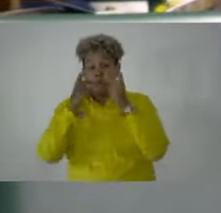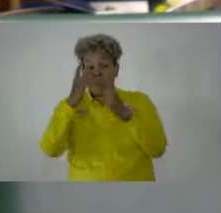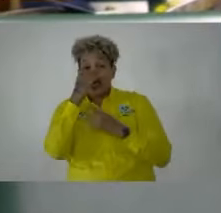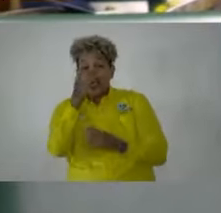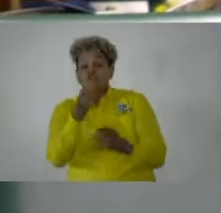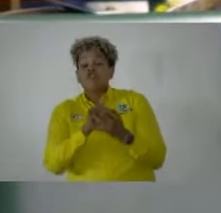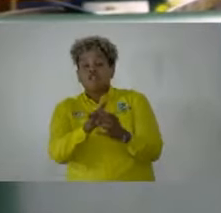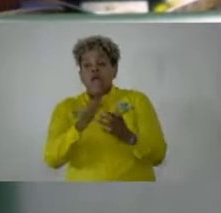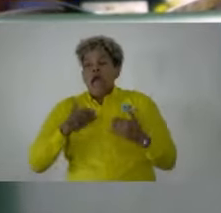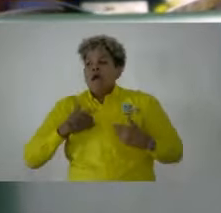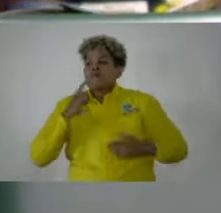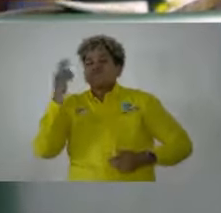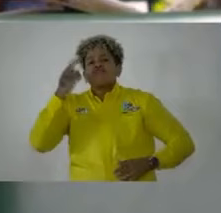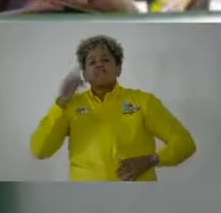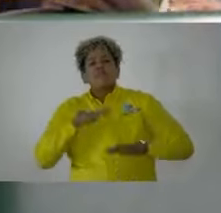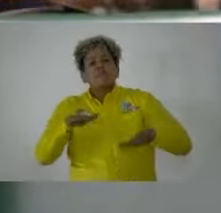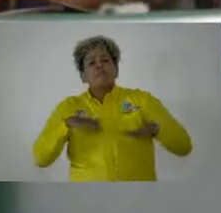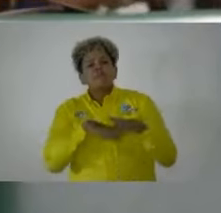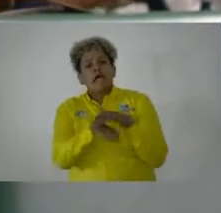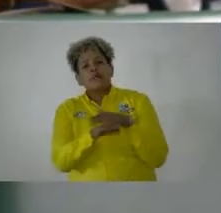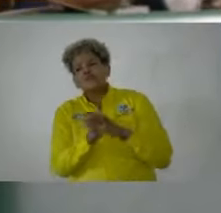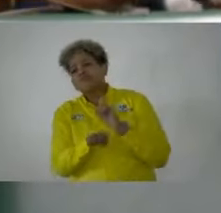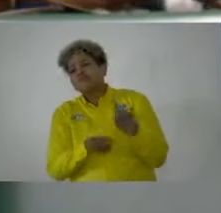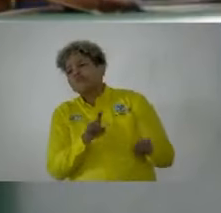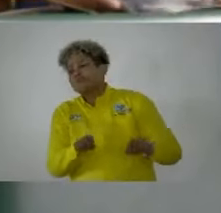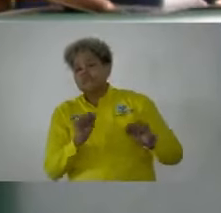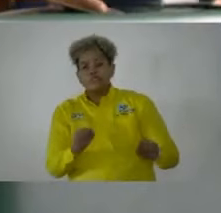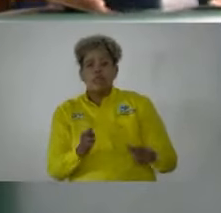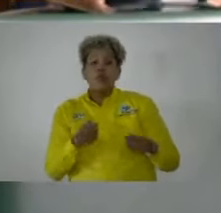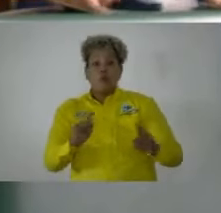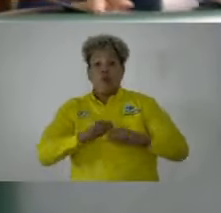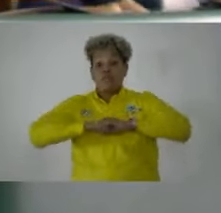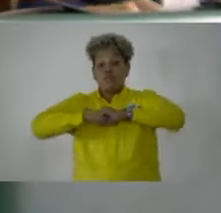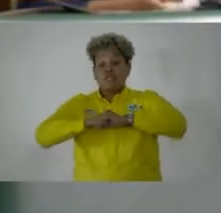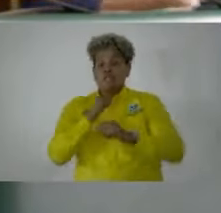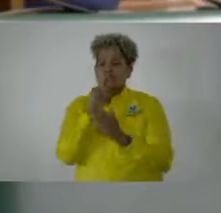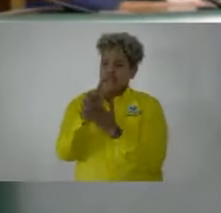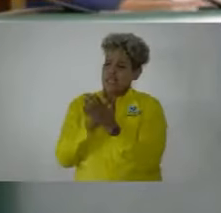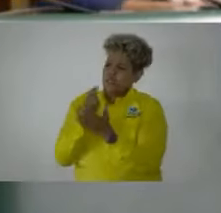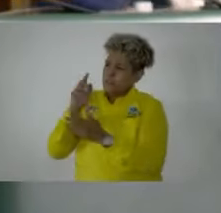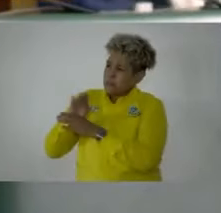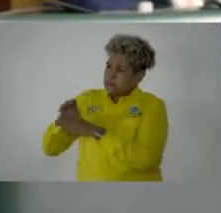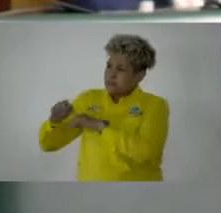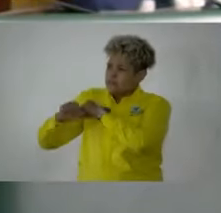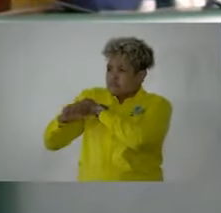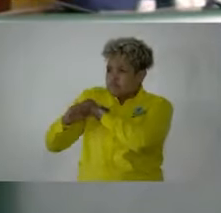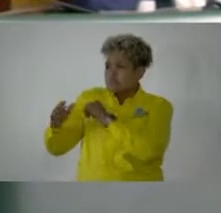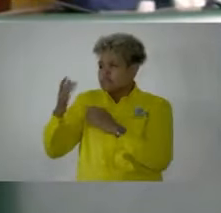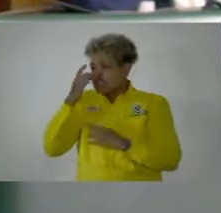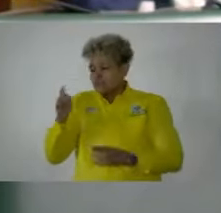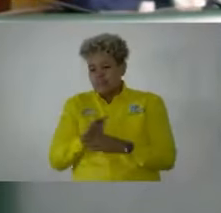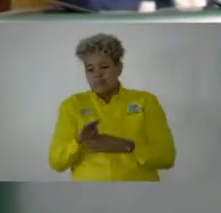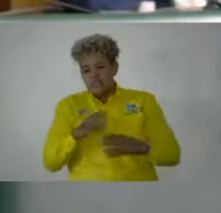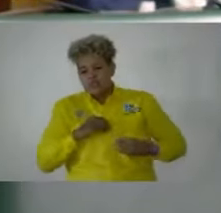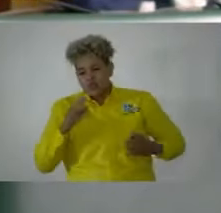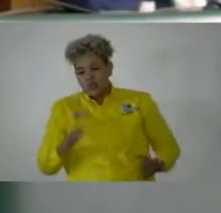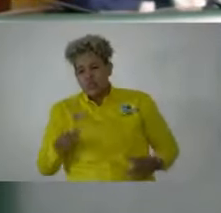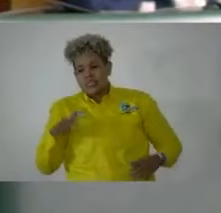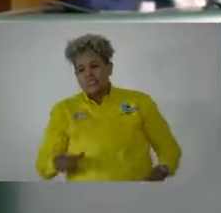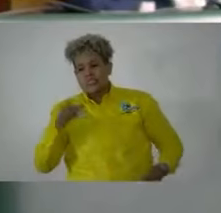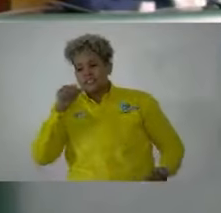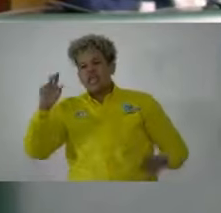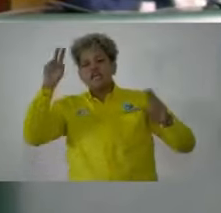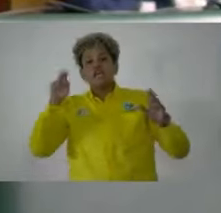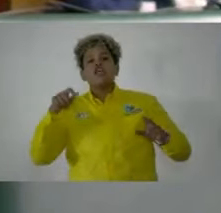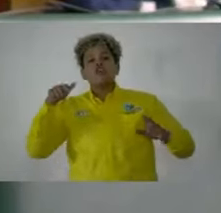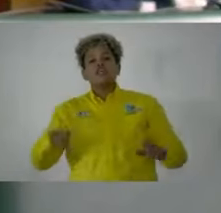interest in having reasonable beach access while protecting the legitimate commercial interests of business owners. This is not an issue